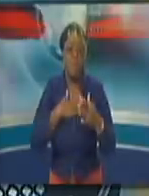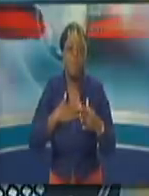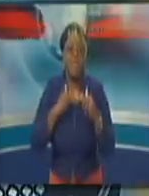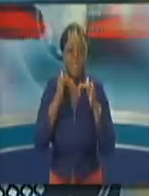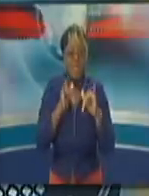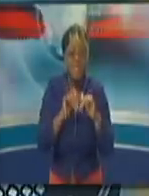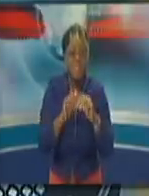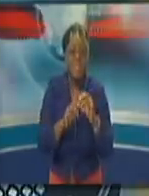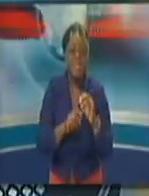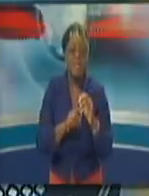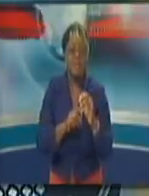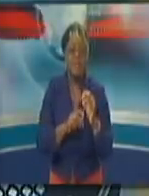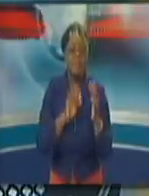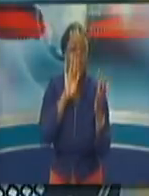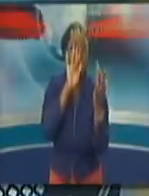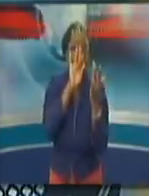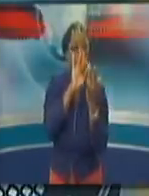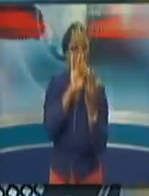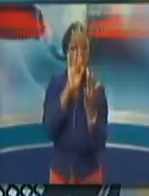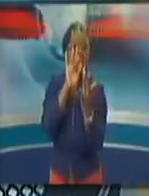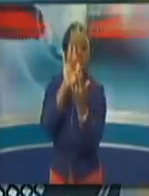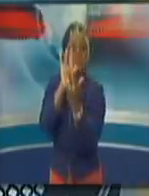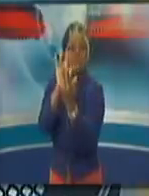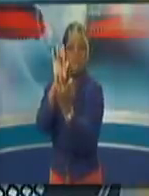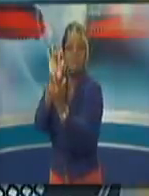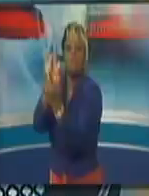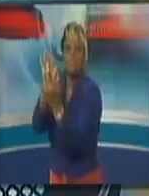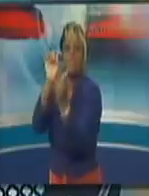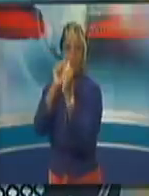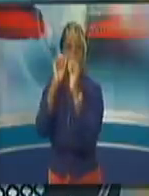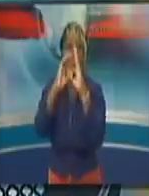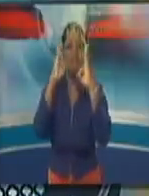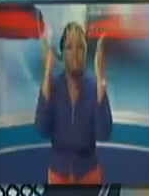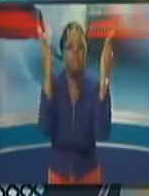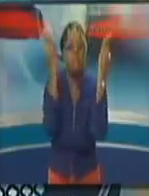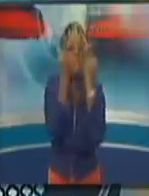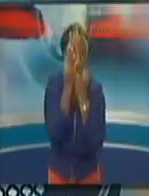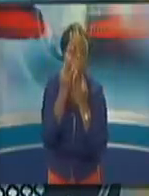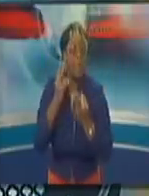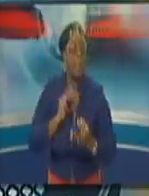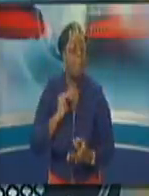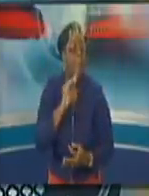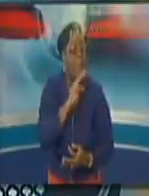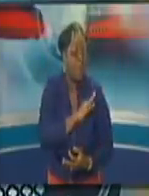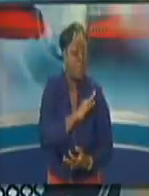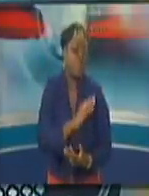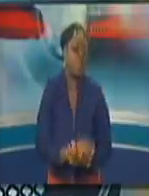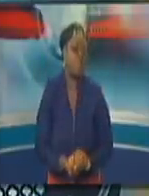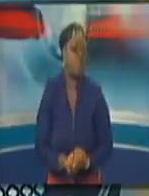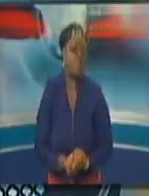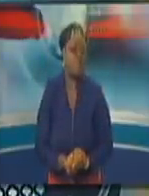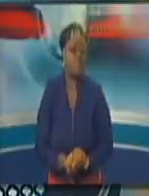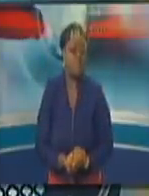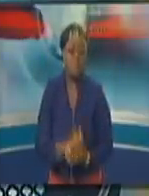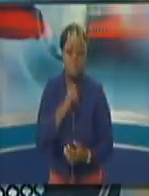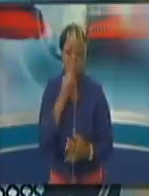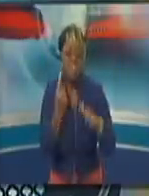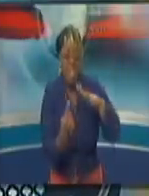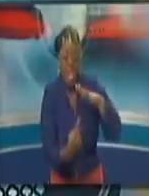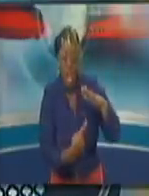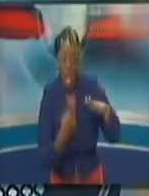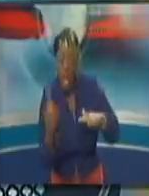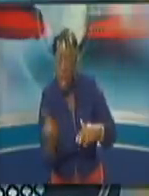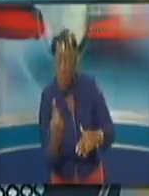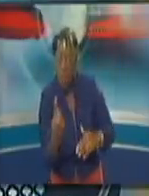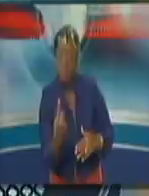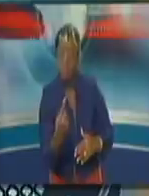with relatives. You don't want to be alone at this time. This is not a time to try to fight it out on your own. You may need to